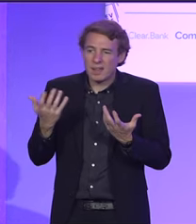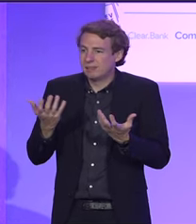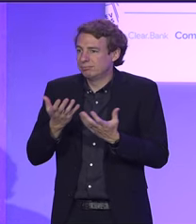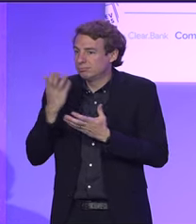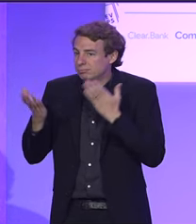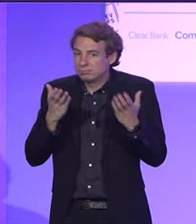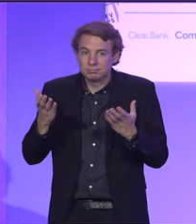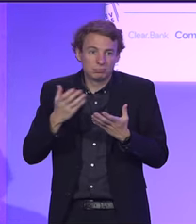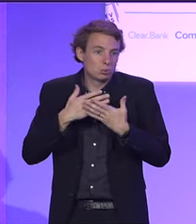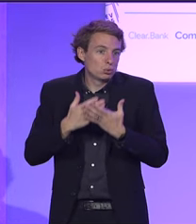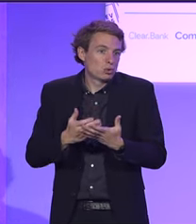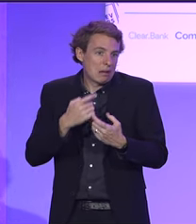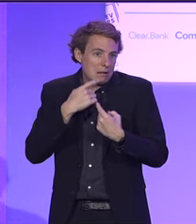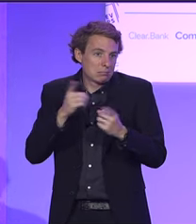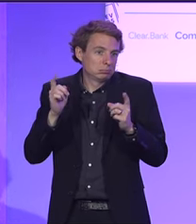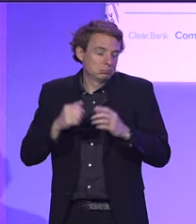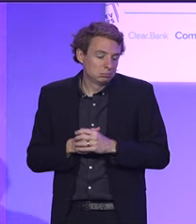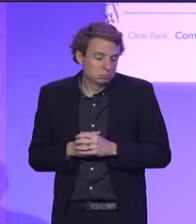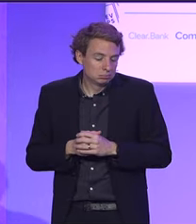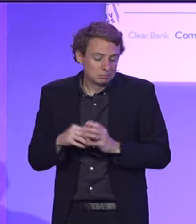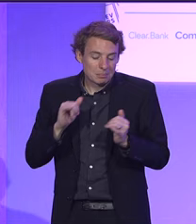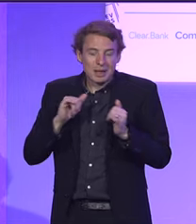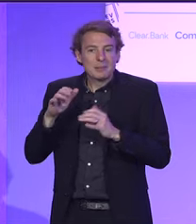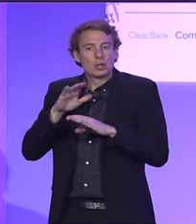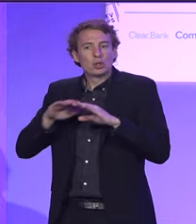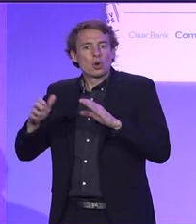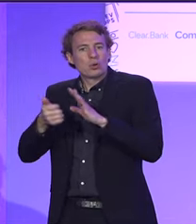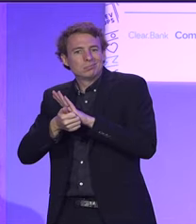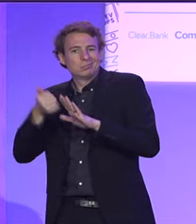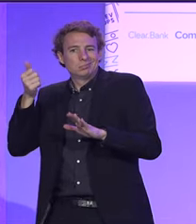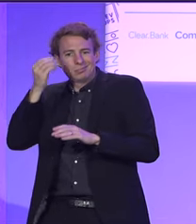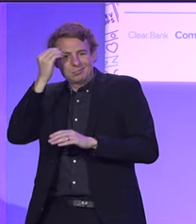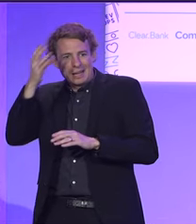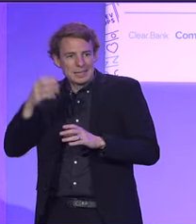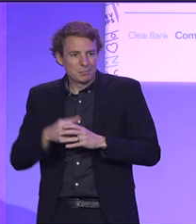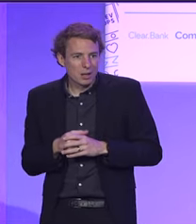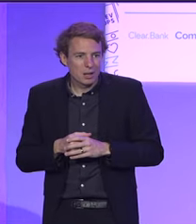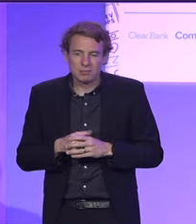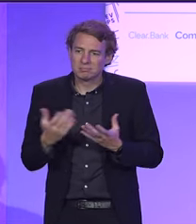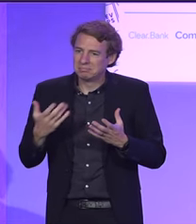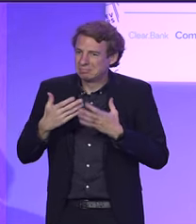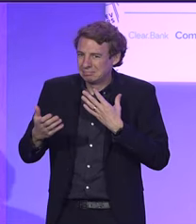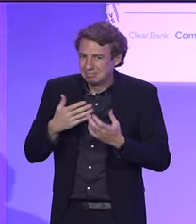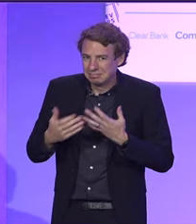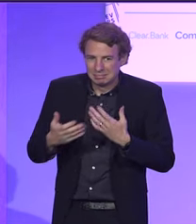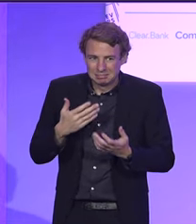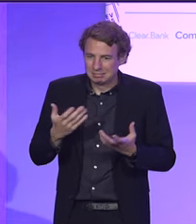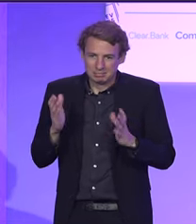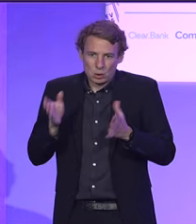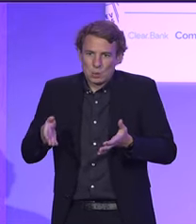If you're not an expert, chances are you're not the most, you know, sort of intelligent person all the time, and that is completely